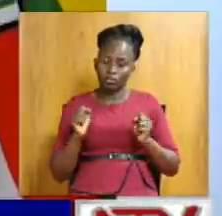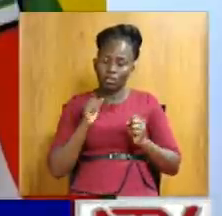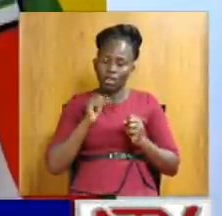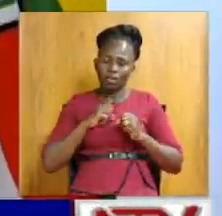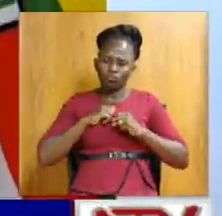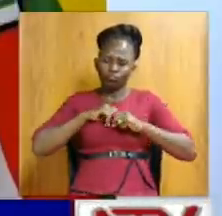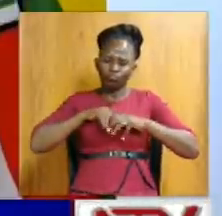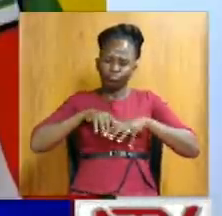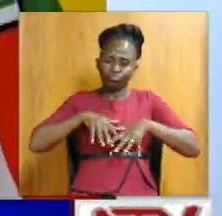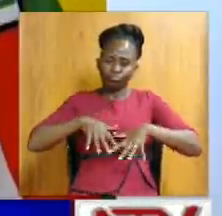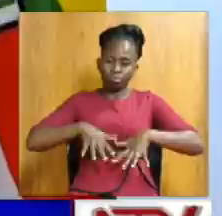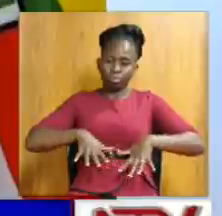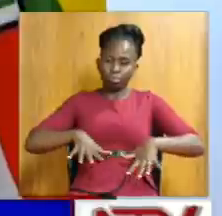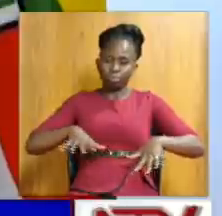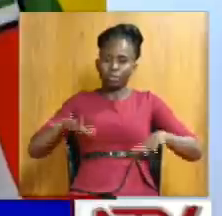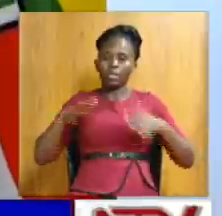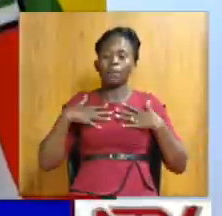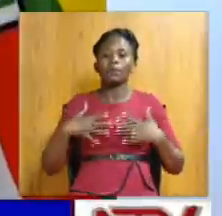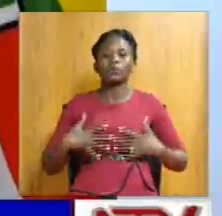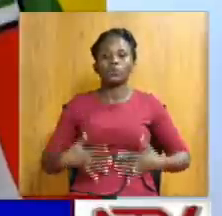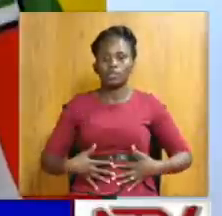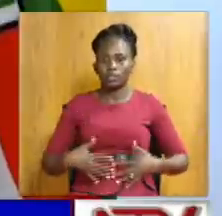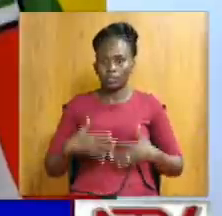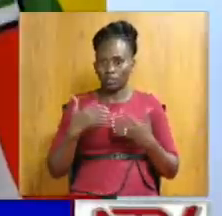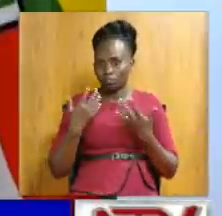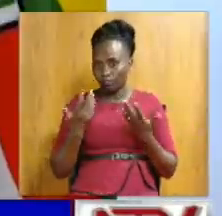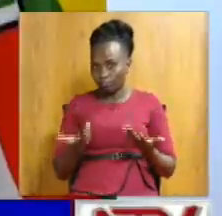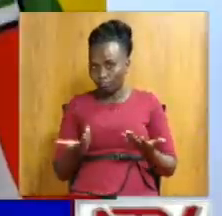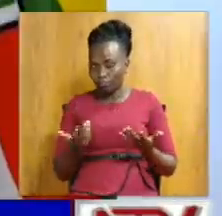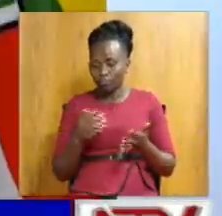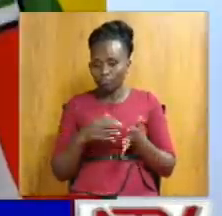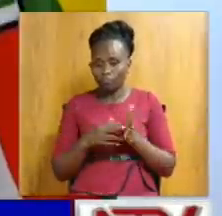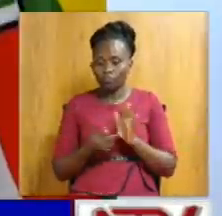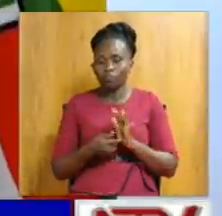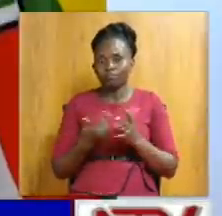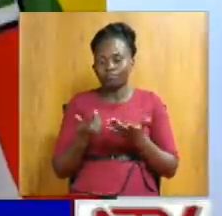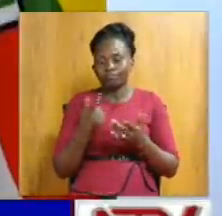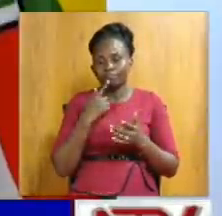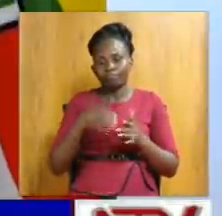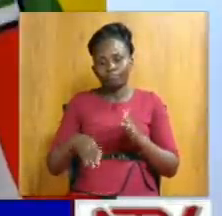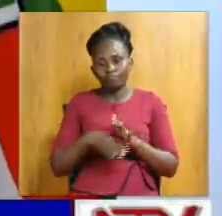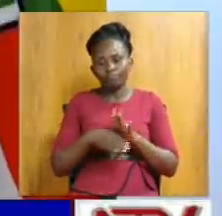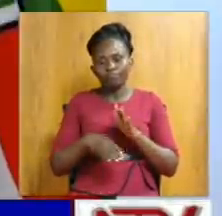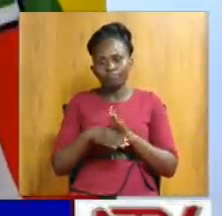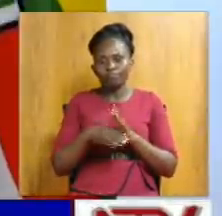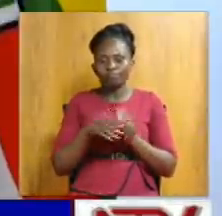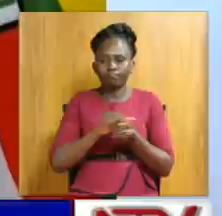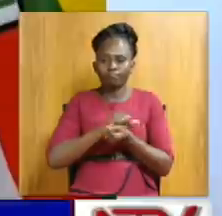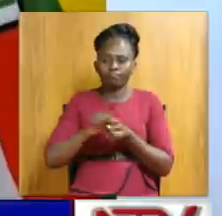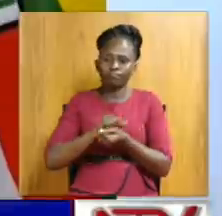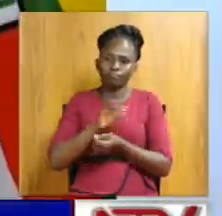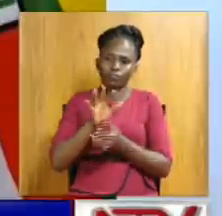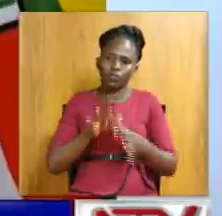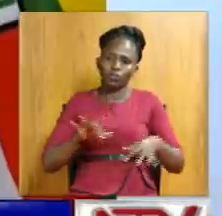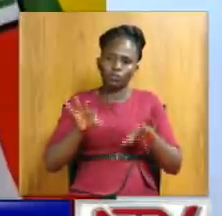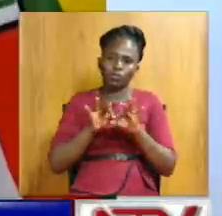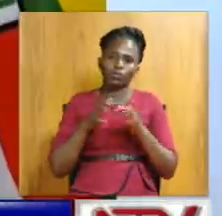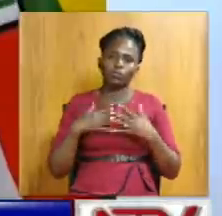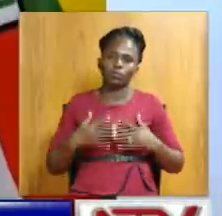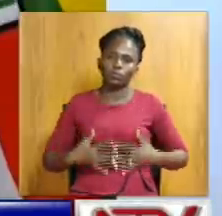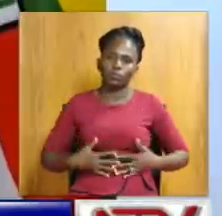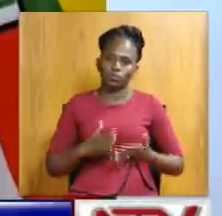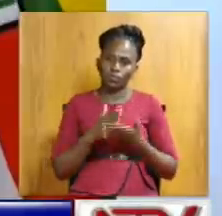it will go when it has already knocked out many of your internal very crucial organs.